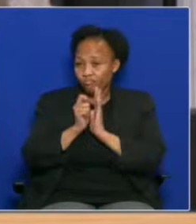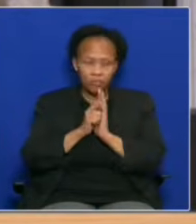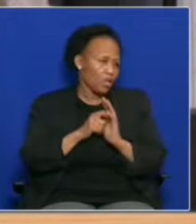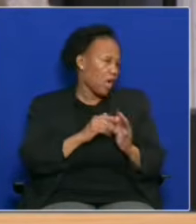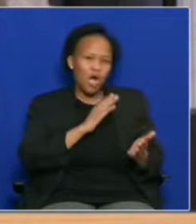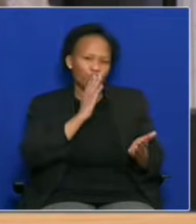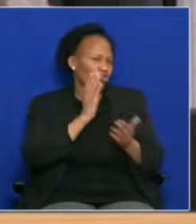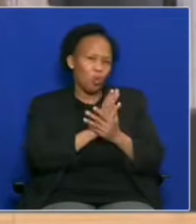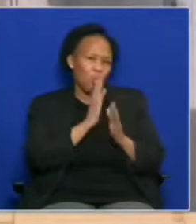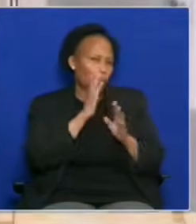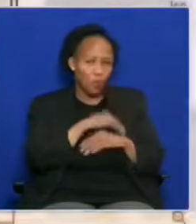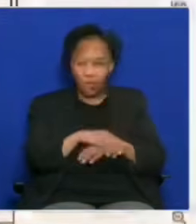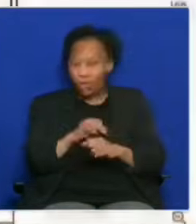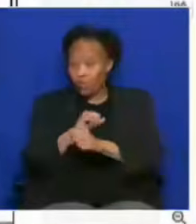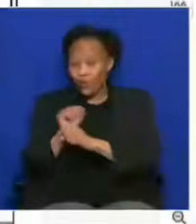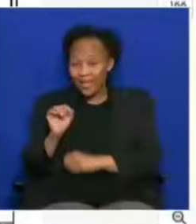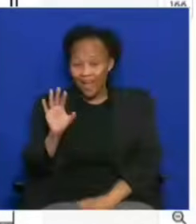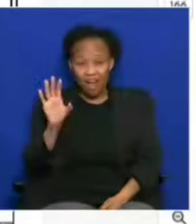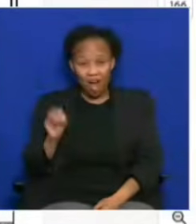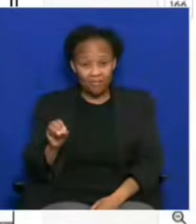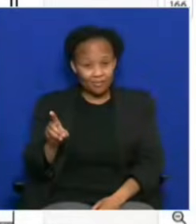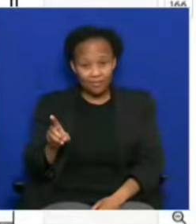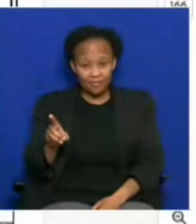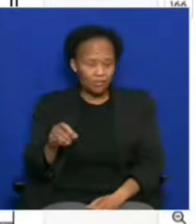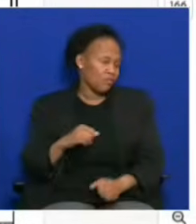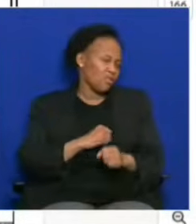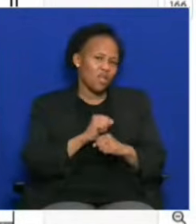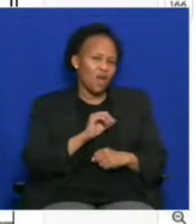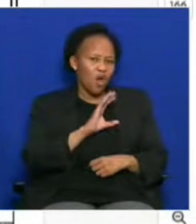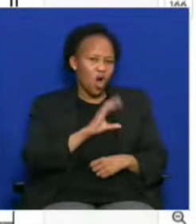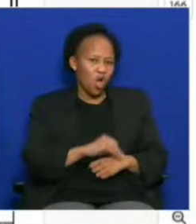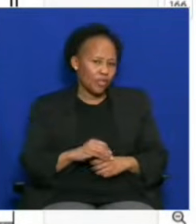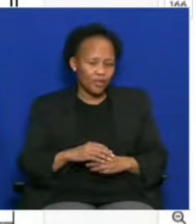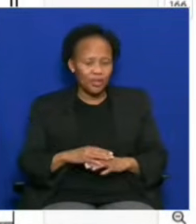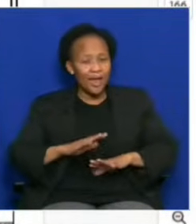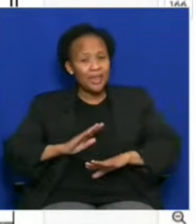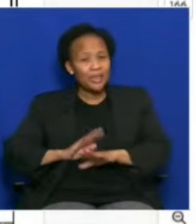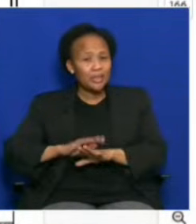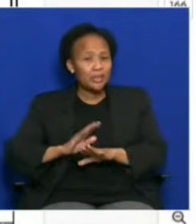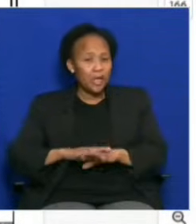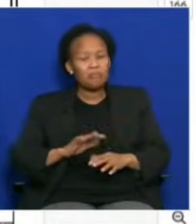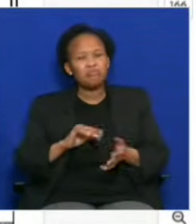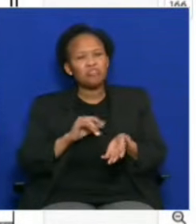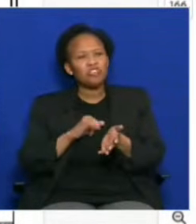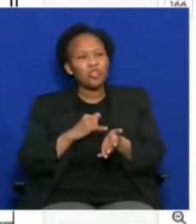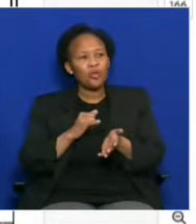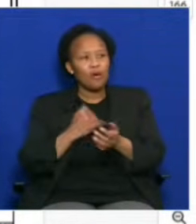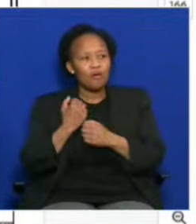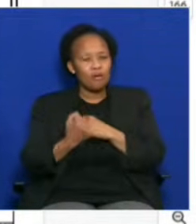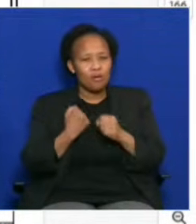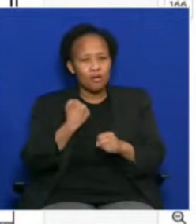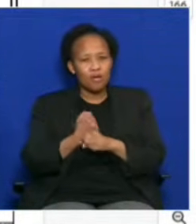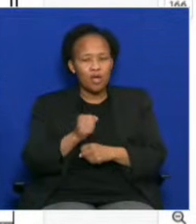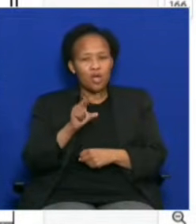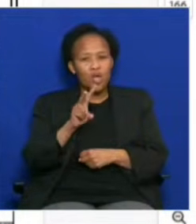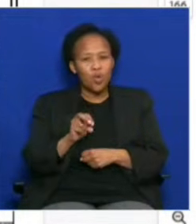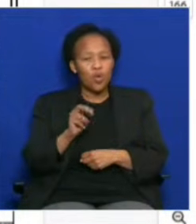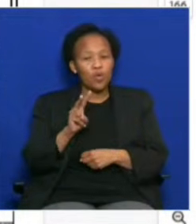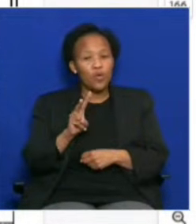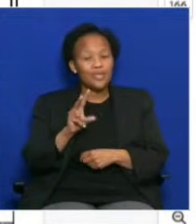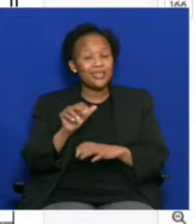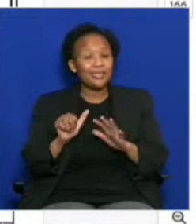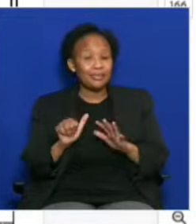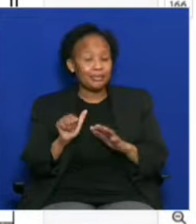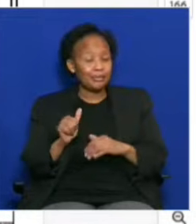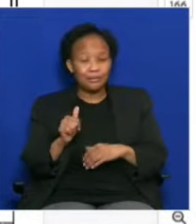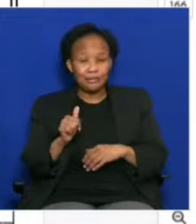the investigator. No, I did not ask. During this period of time in January 2026, yeah. I wasn't around. I was out of the